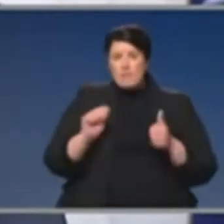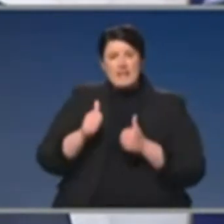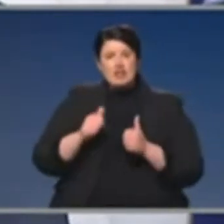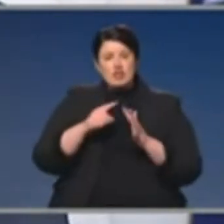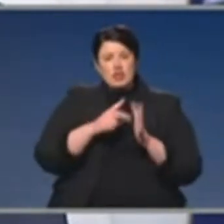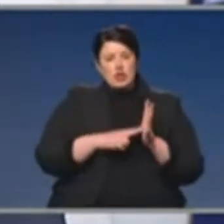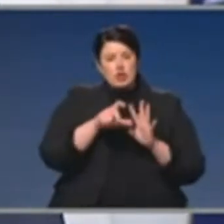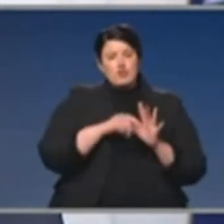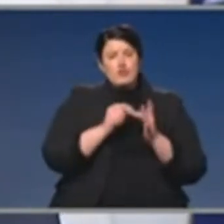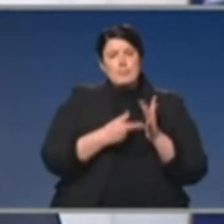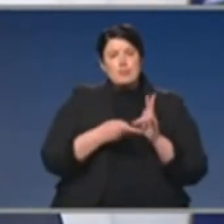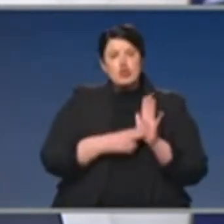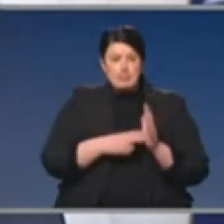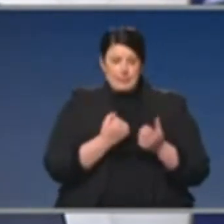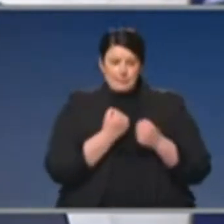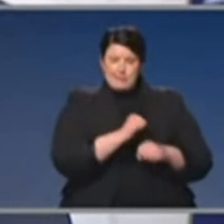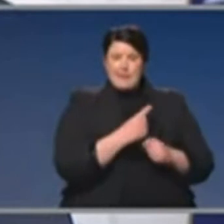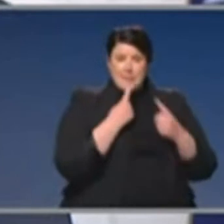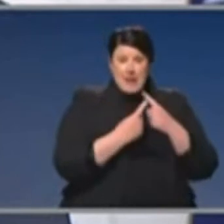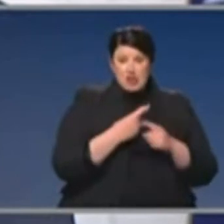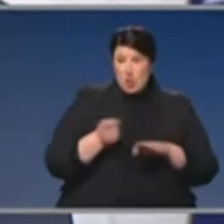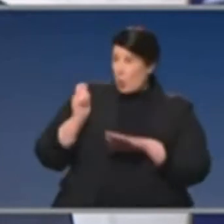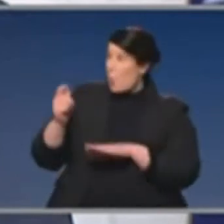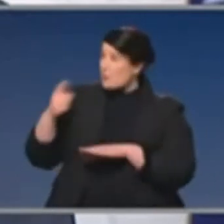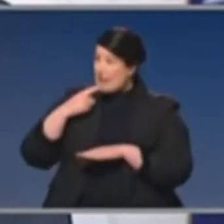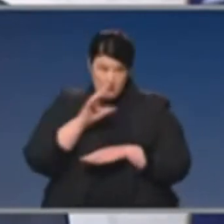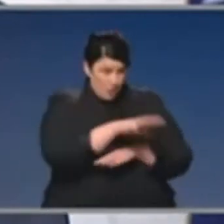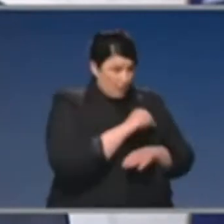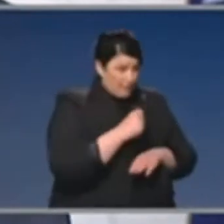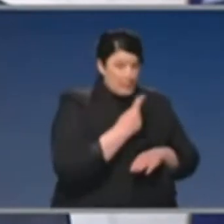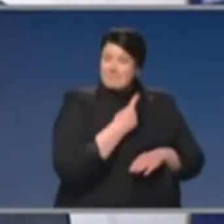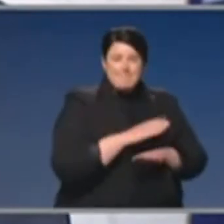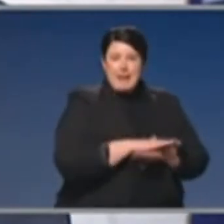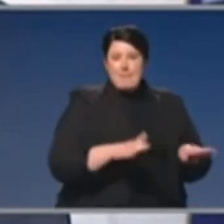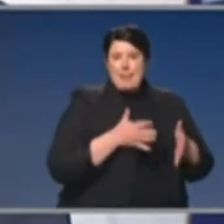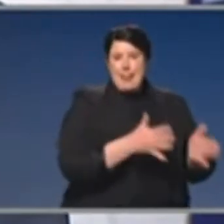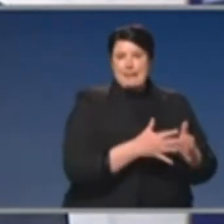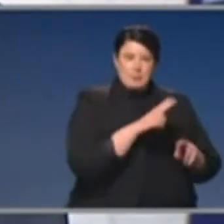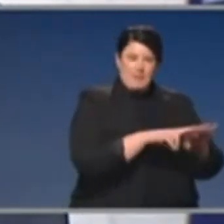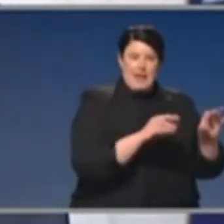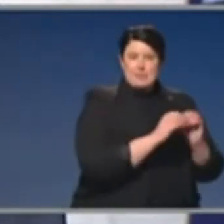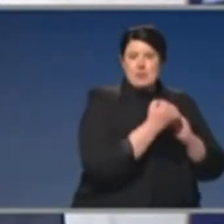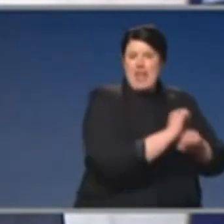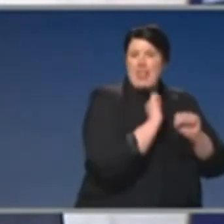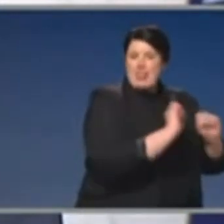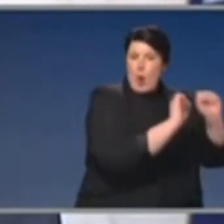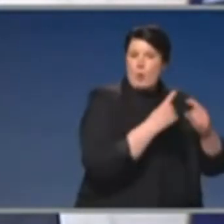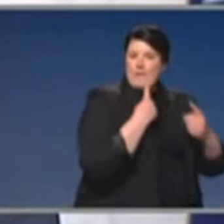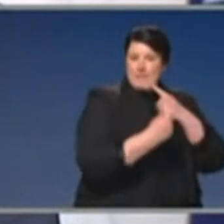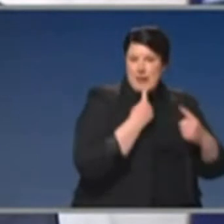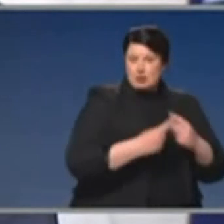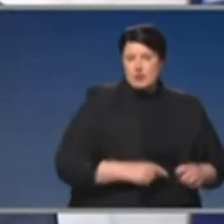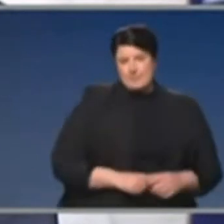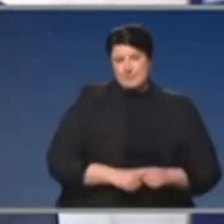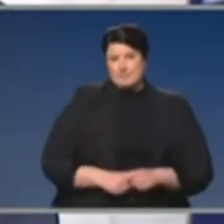of this information can take place, but even with a warrant, the police can't recover that information or stop a terrorist attack from taking